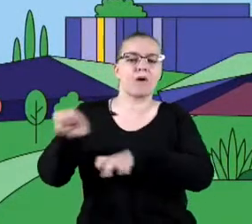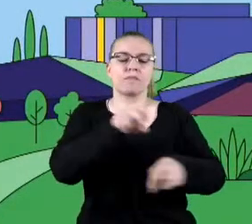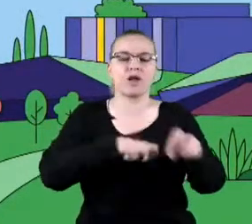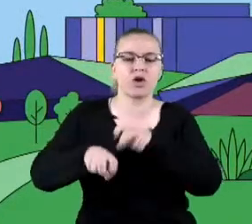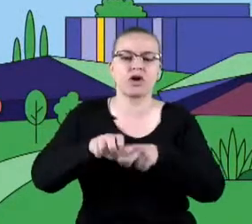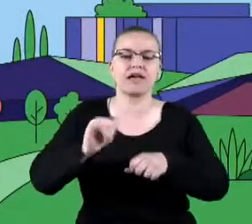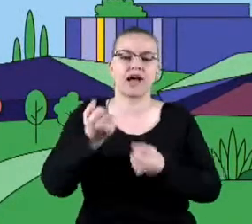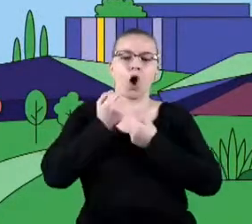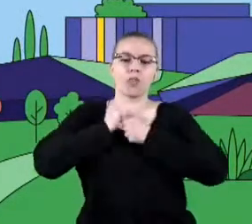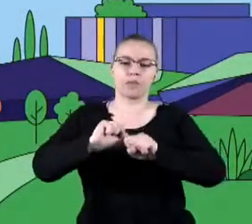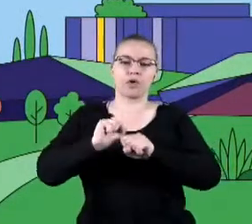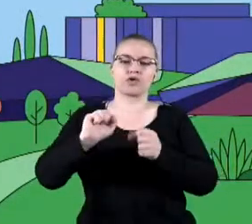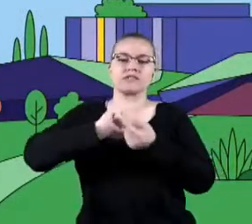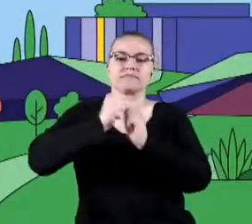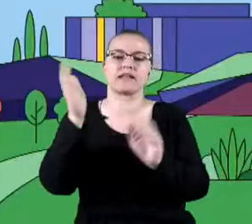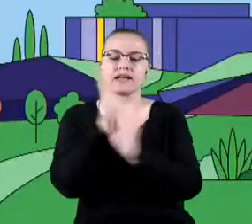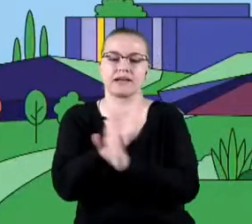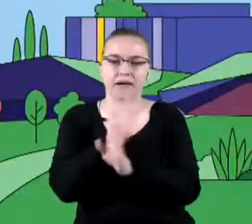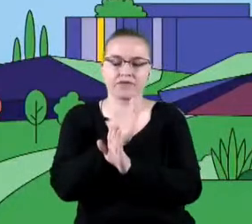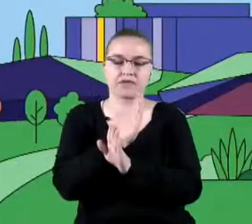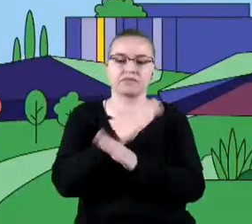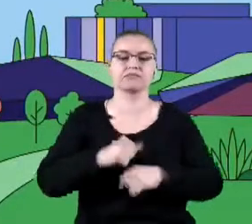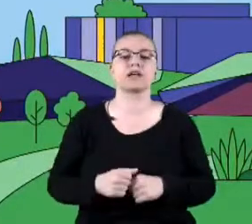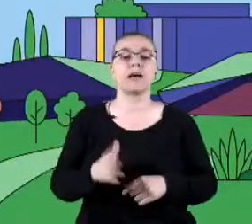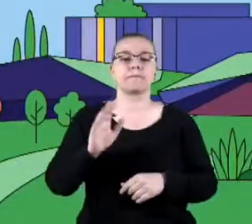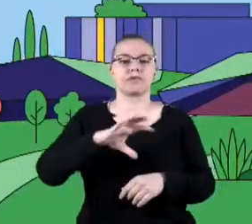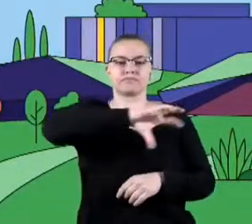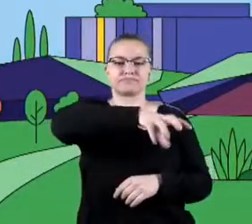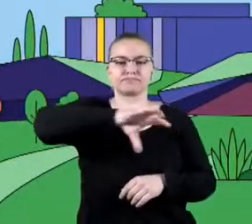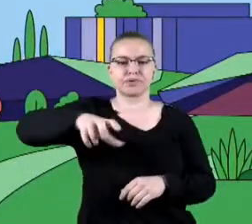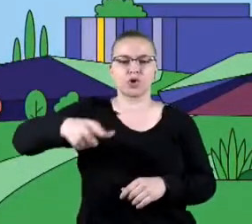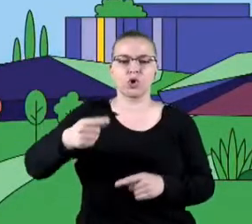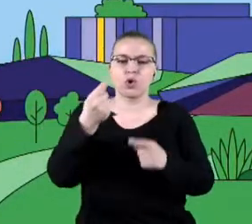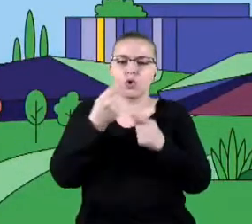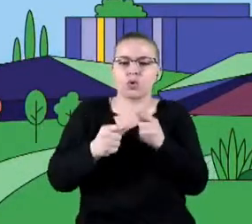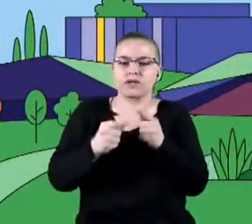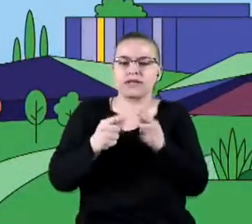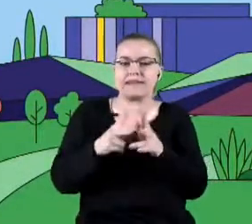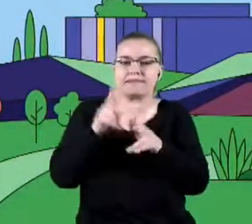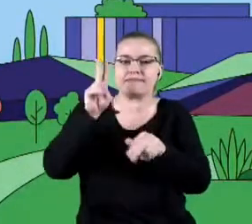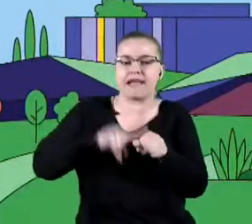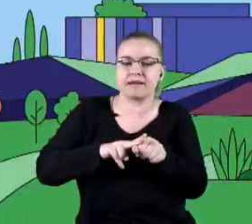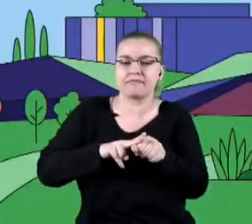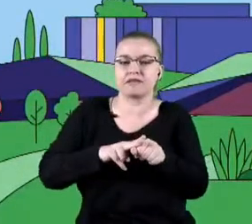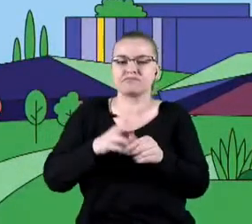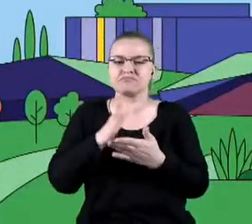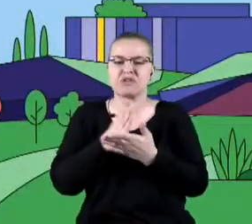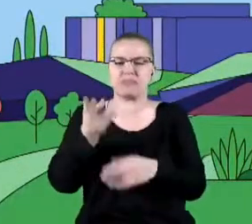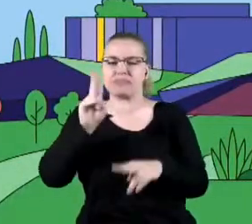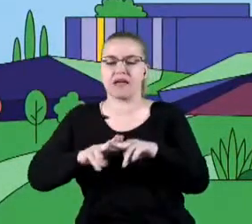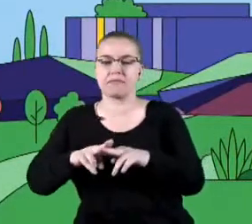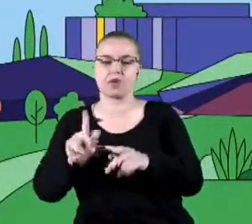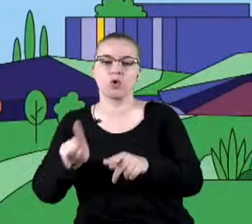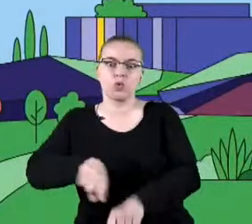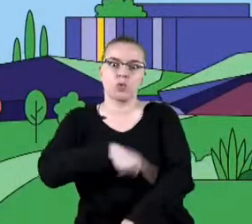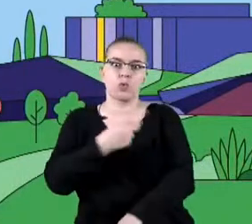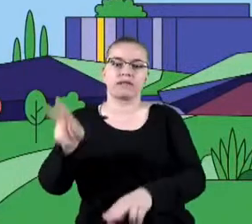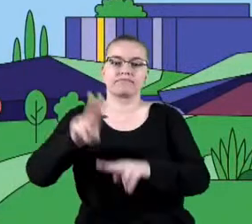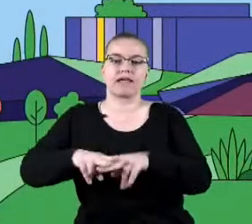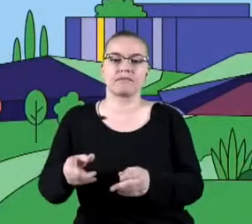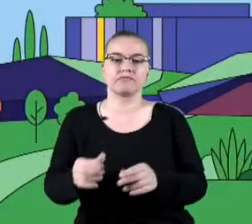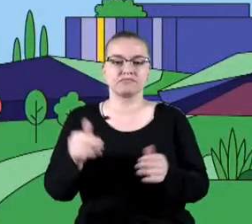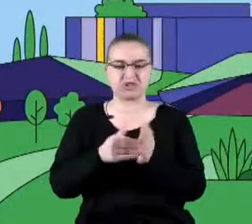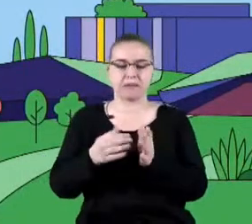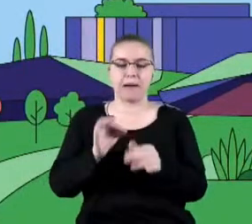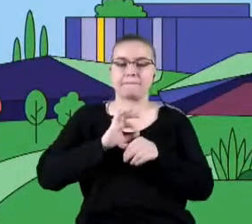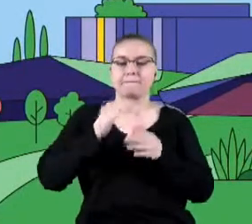We segmented into short-term, medium, and long-term plans that needs to be implemented. These are among the